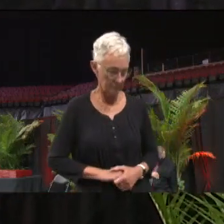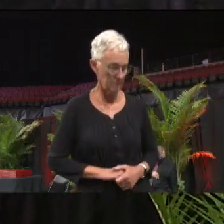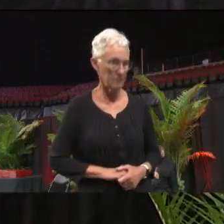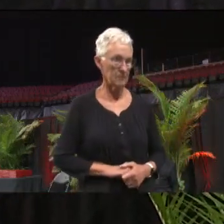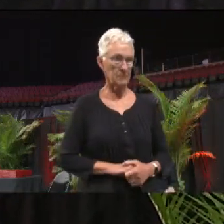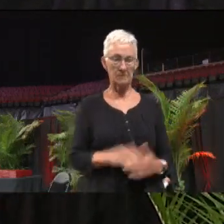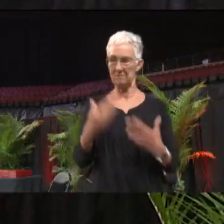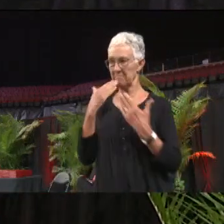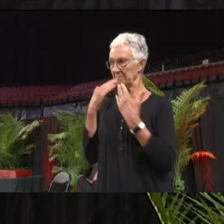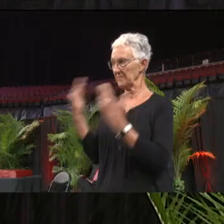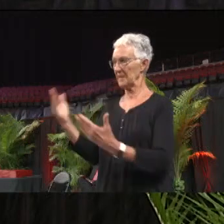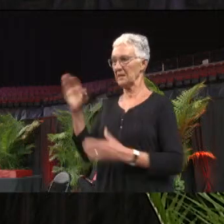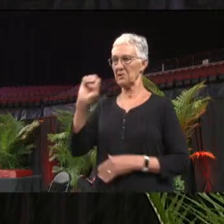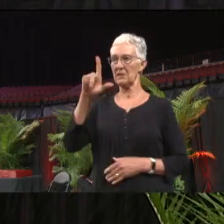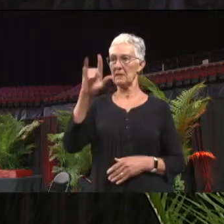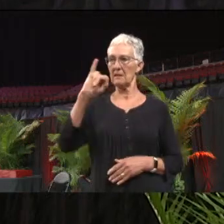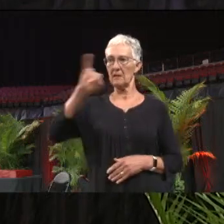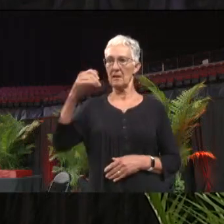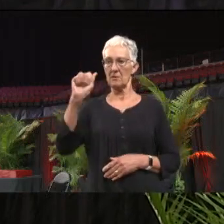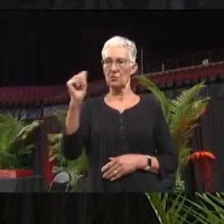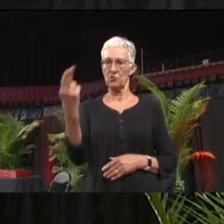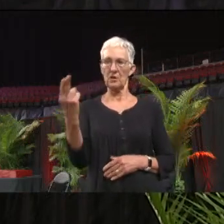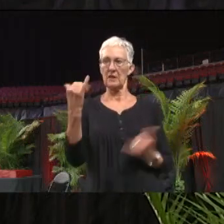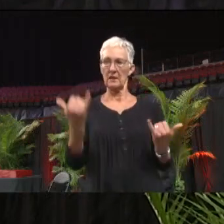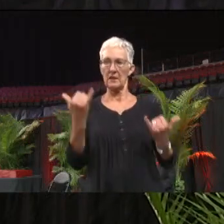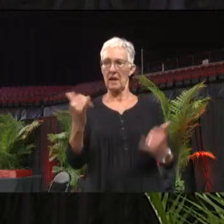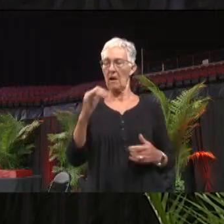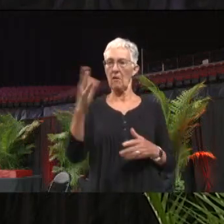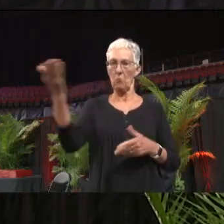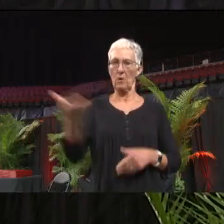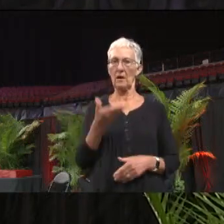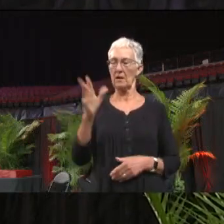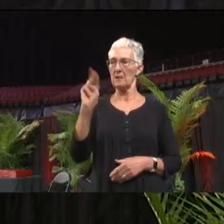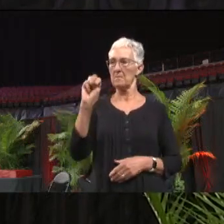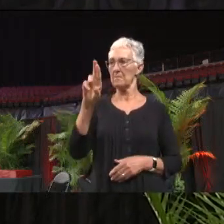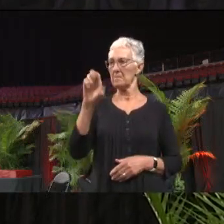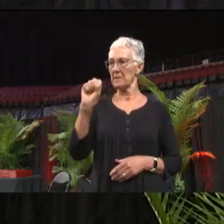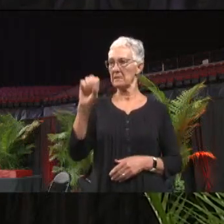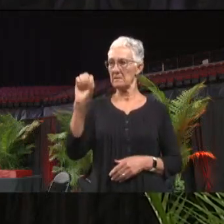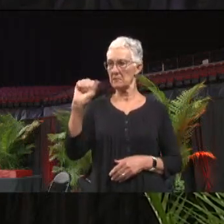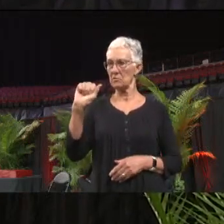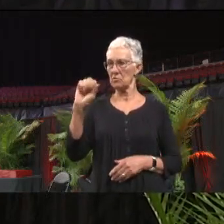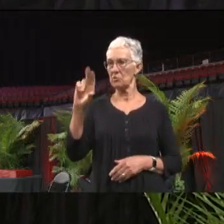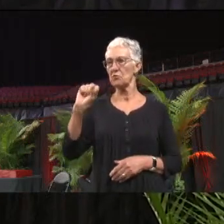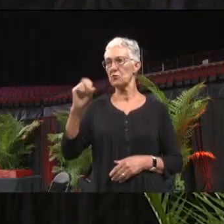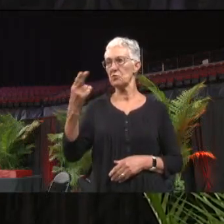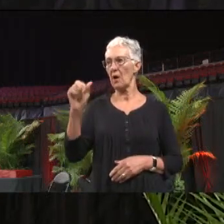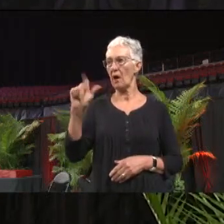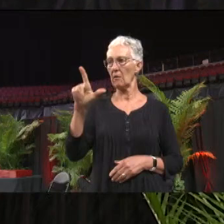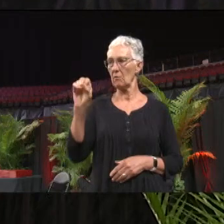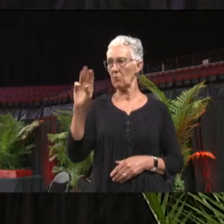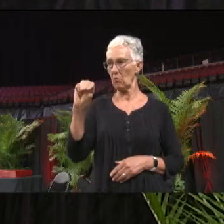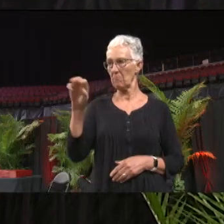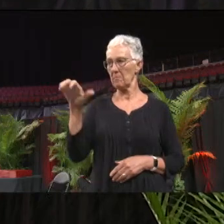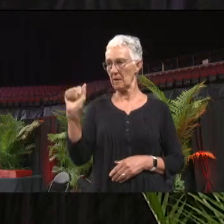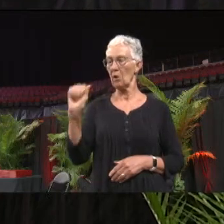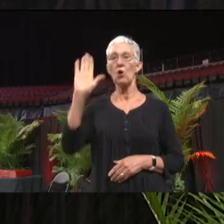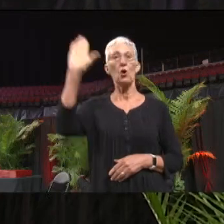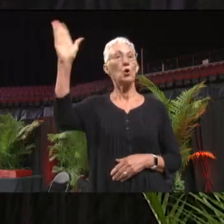Thank you, Elijah. Next, please welcome Rakshana Islamova. Rakshana will be attending UNL, and her speech is titled,